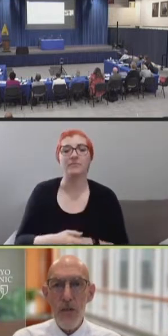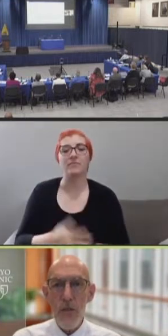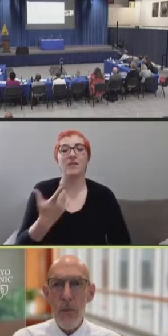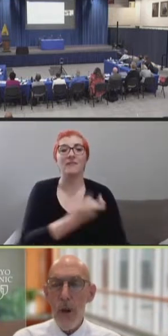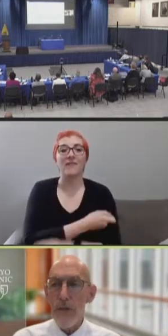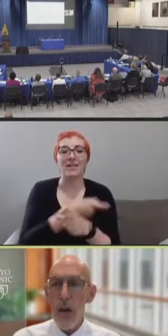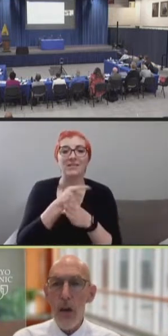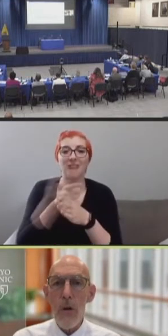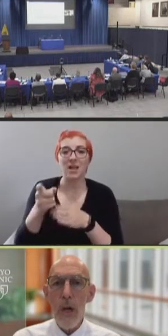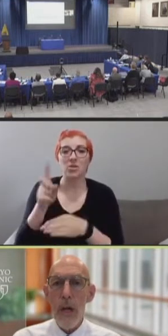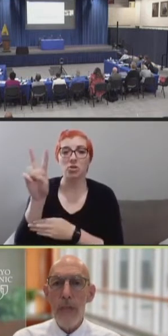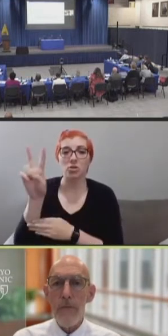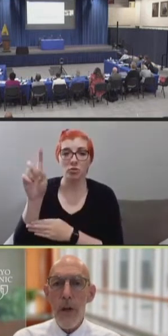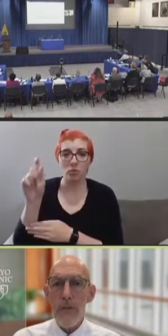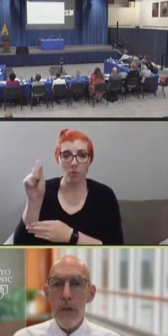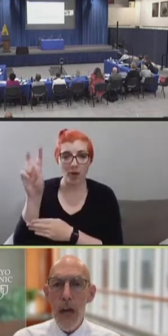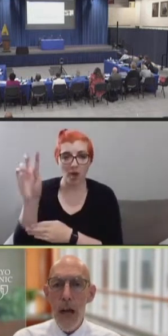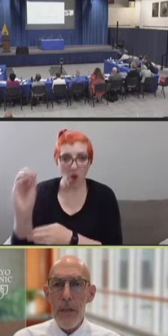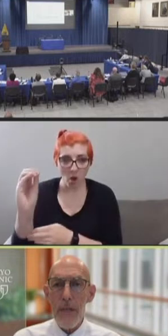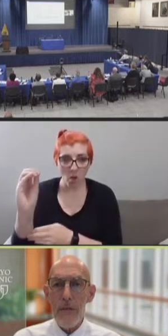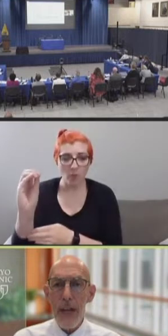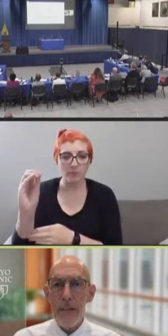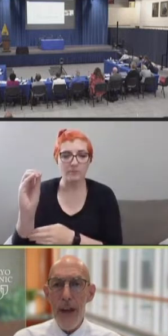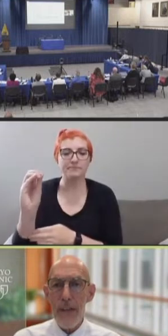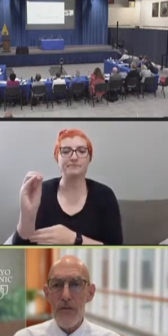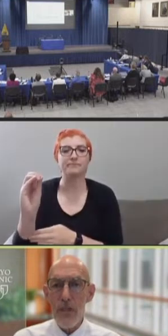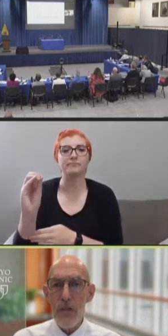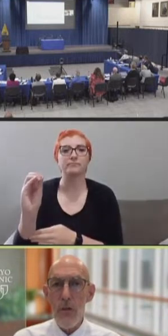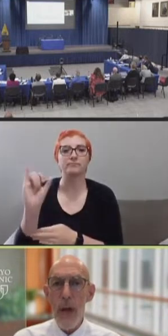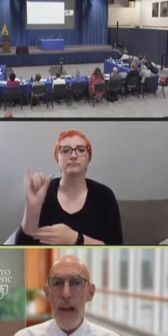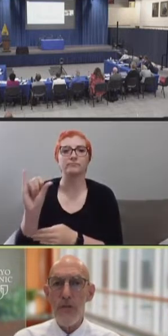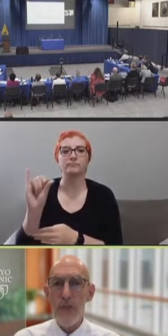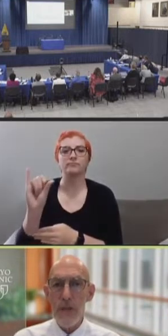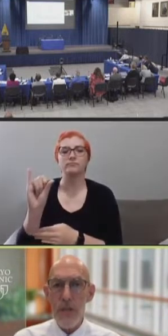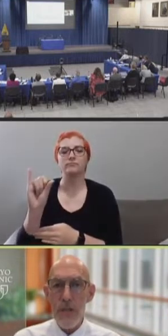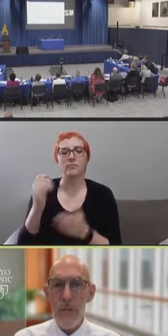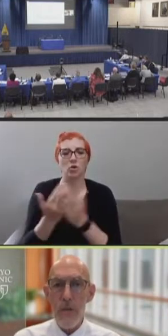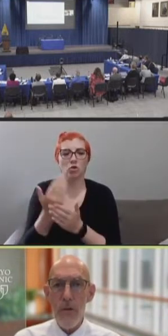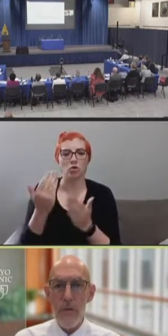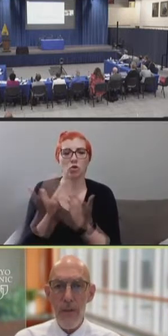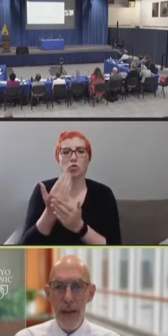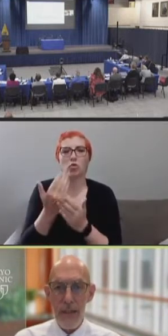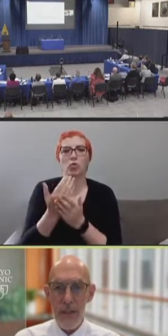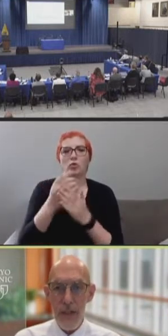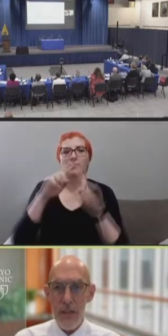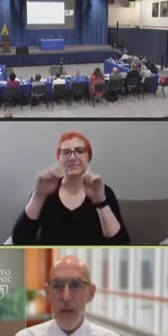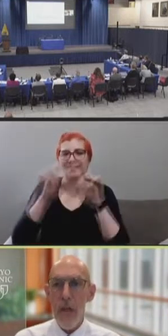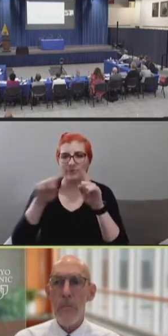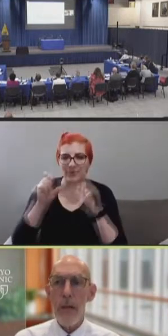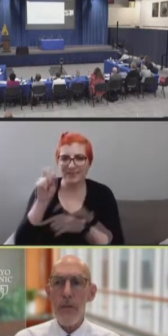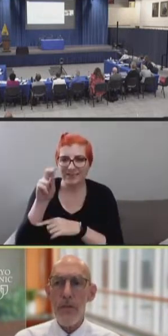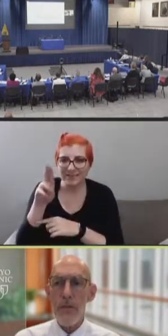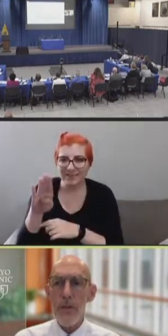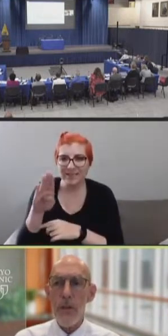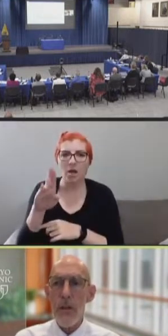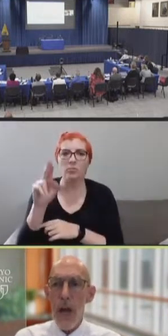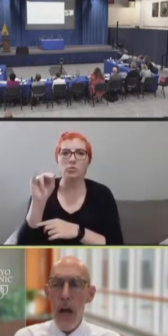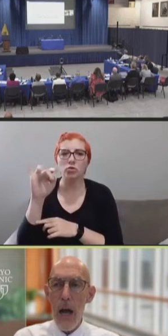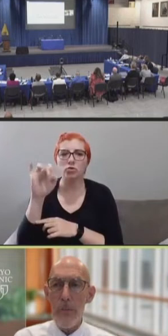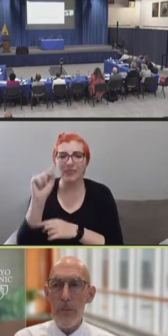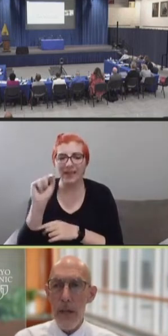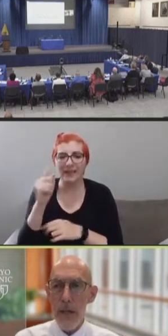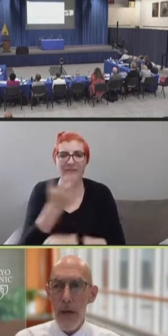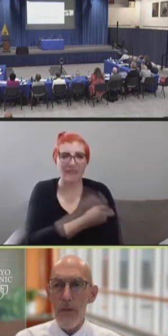Vaccinology 2.0 involved recombinant technology, new adjuvants, subunit vaccines, but it's